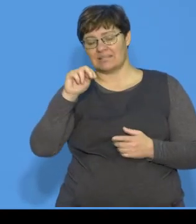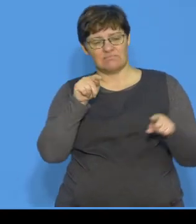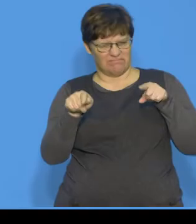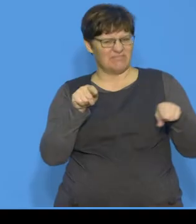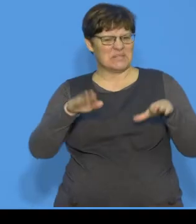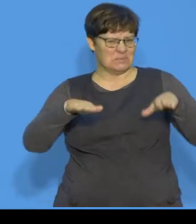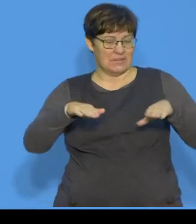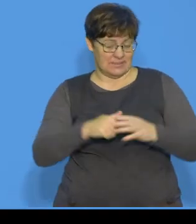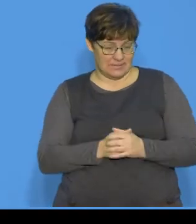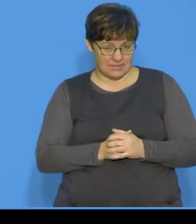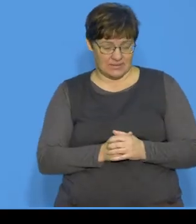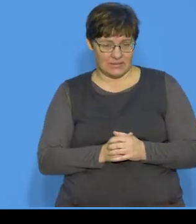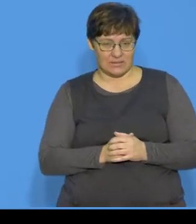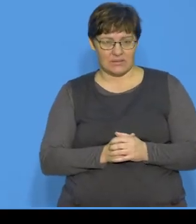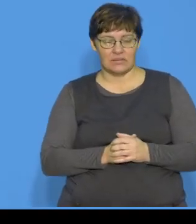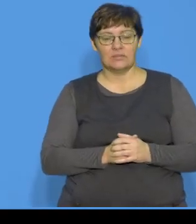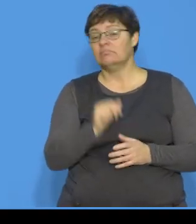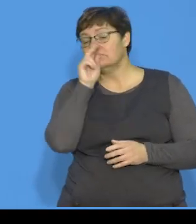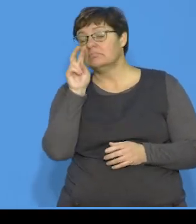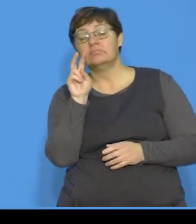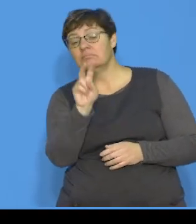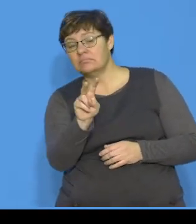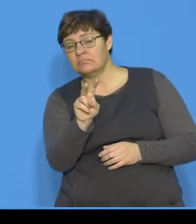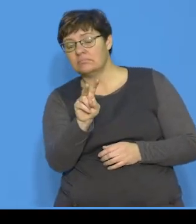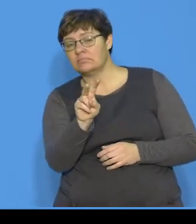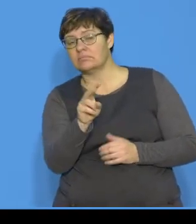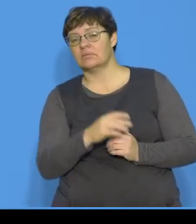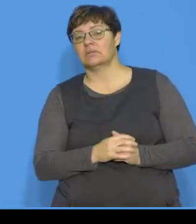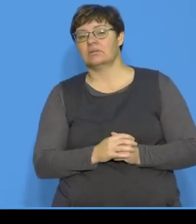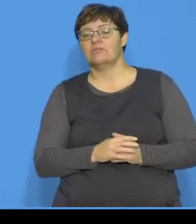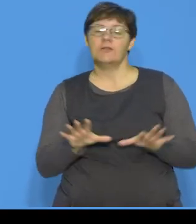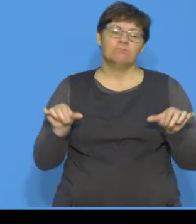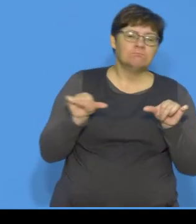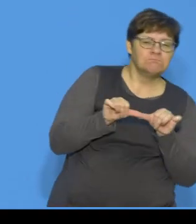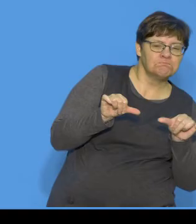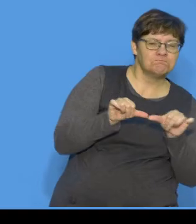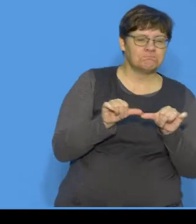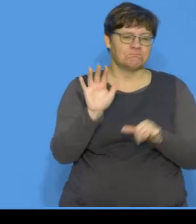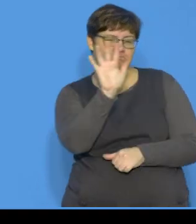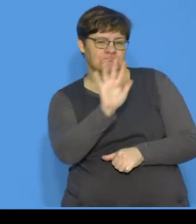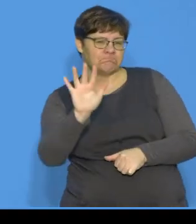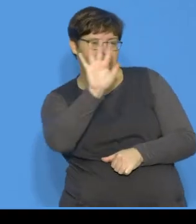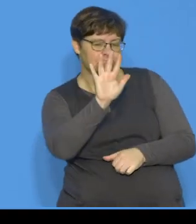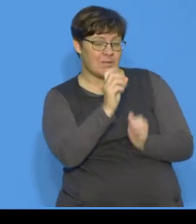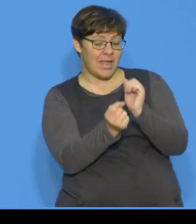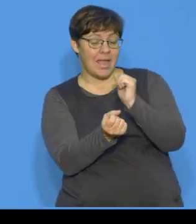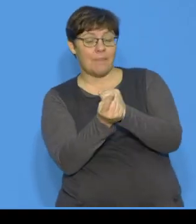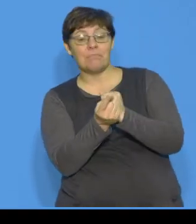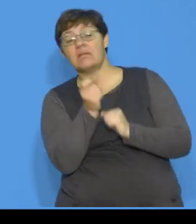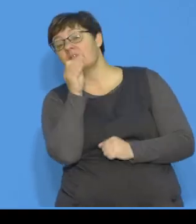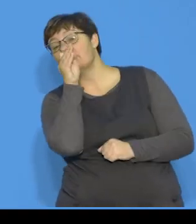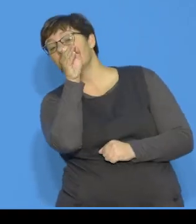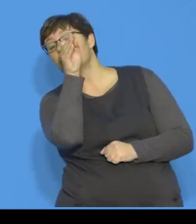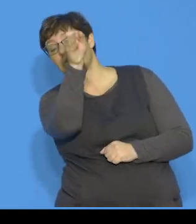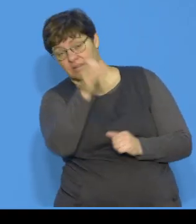similar. They are looking at what we estimate will happen in